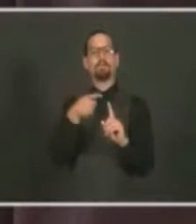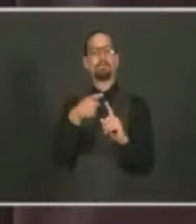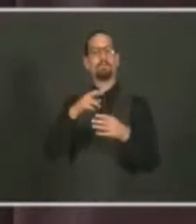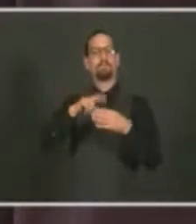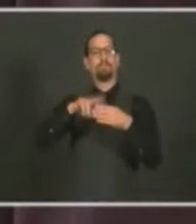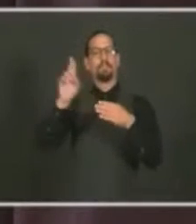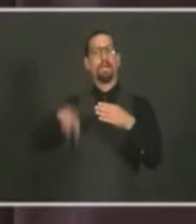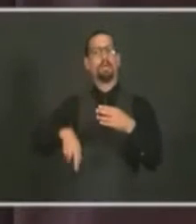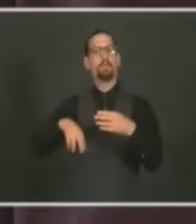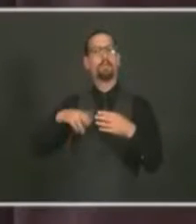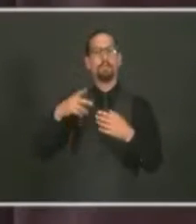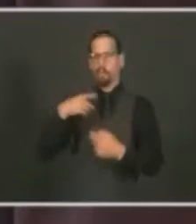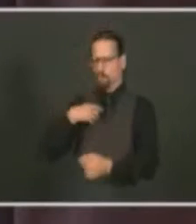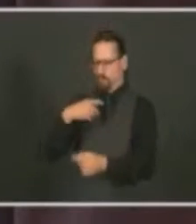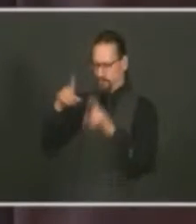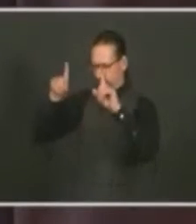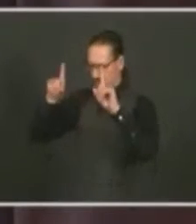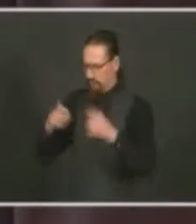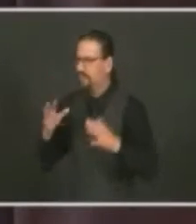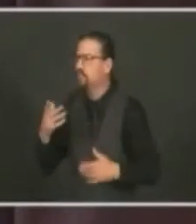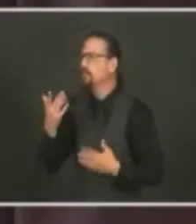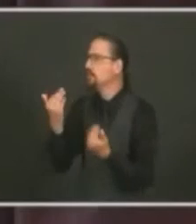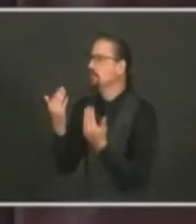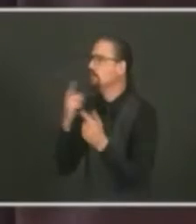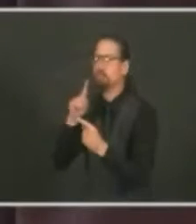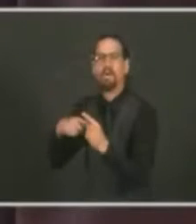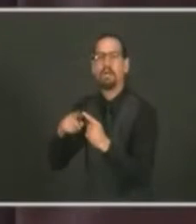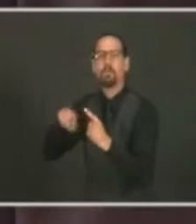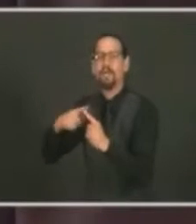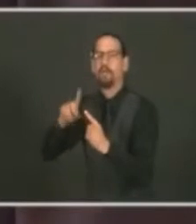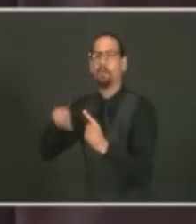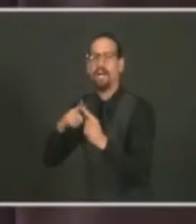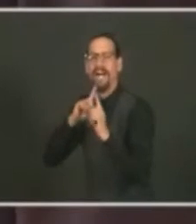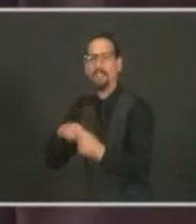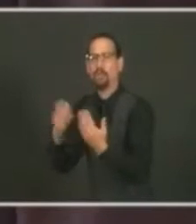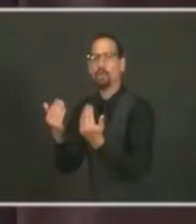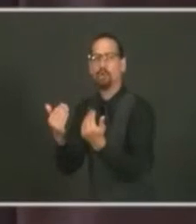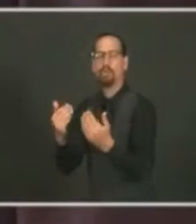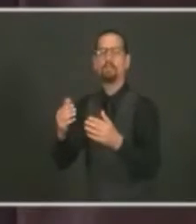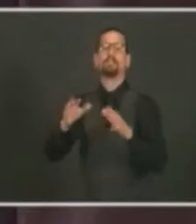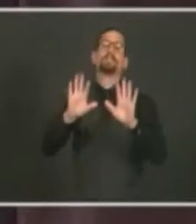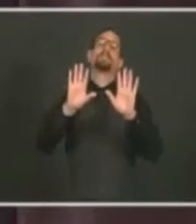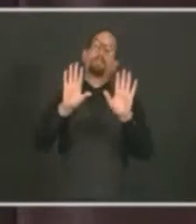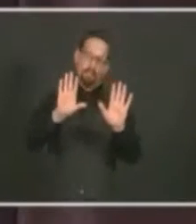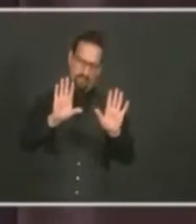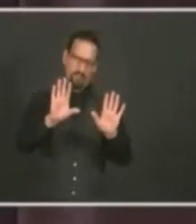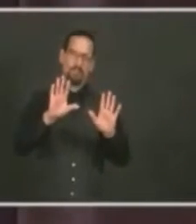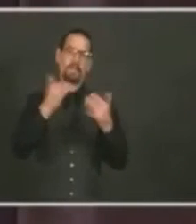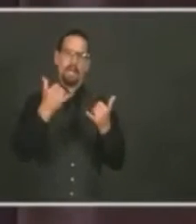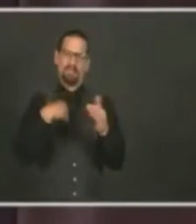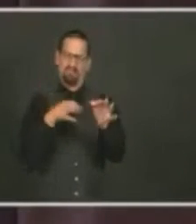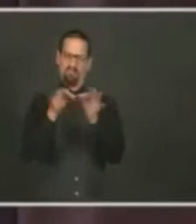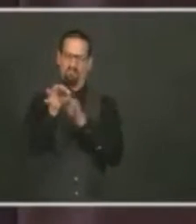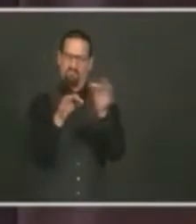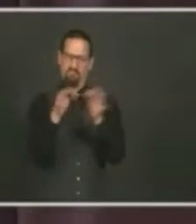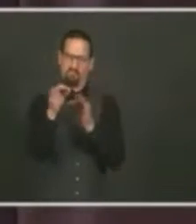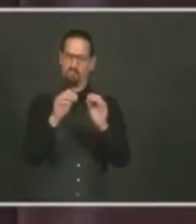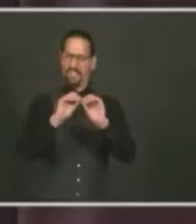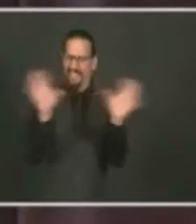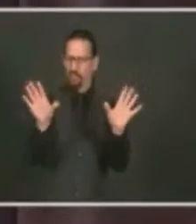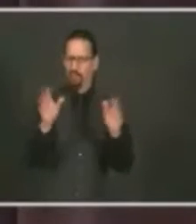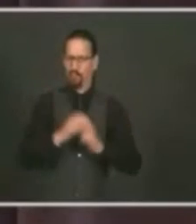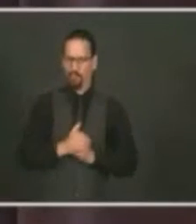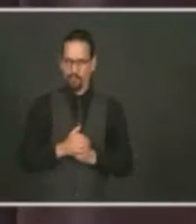result? So I want to try to address this, and I'm happy to answer questions. If you're sick, if you